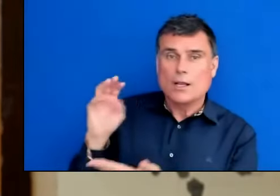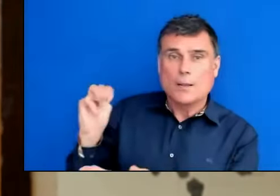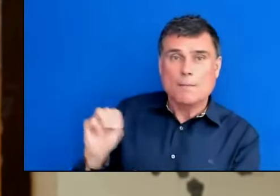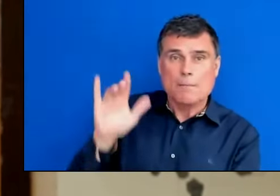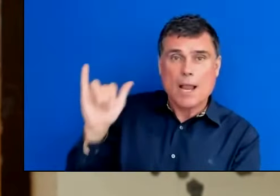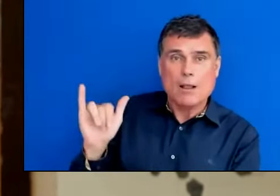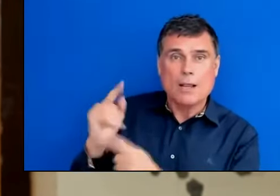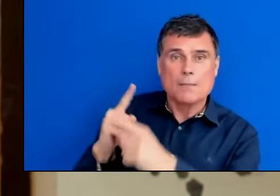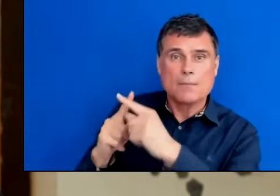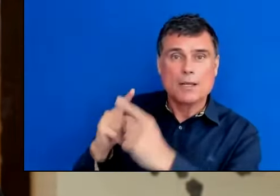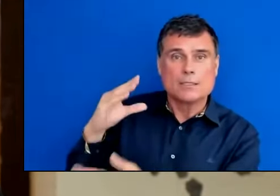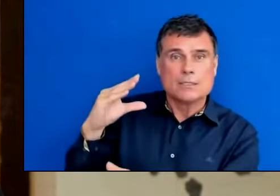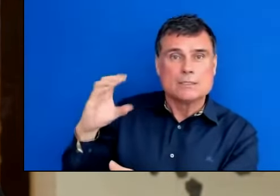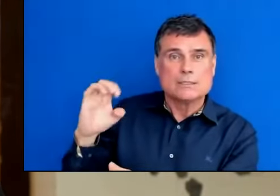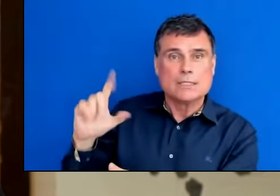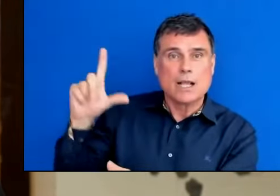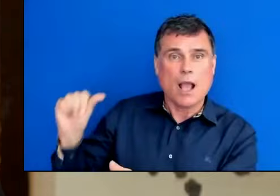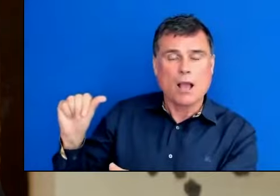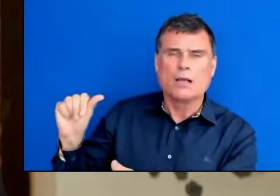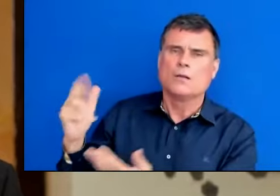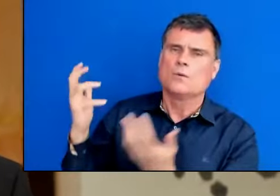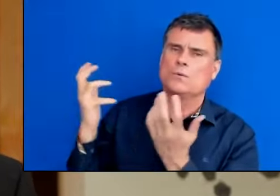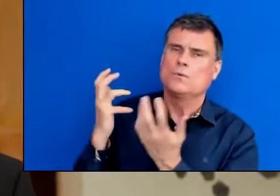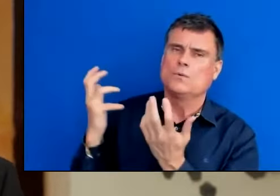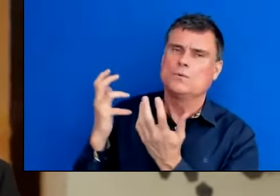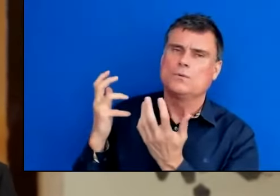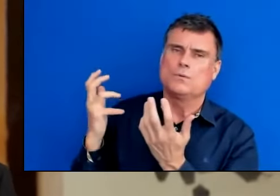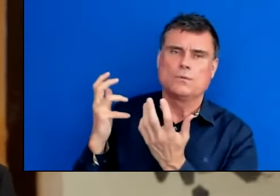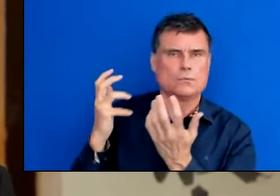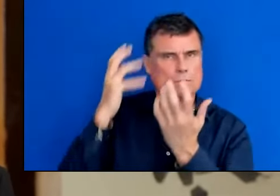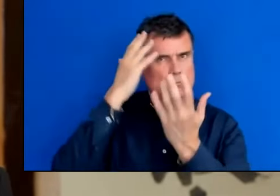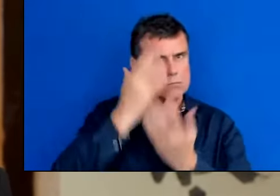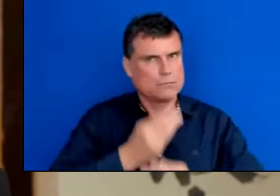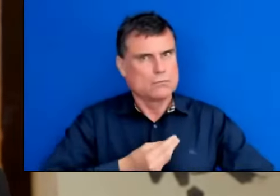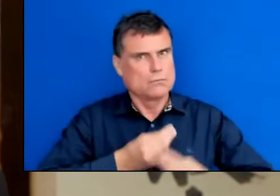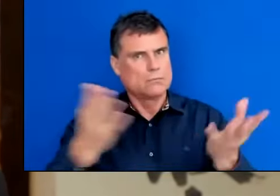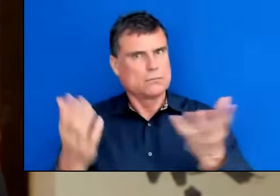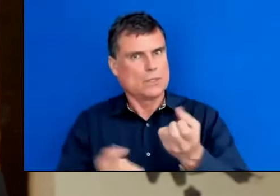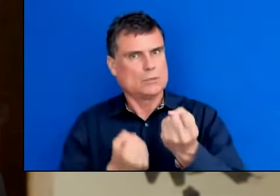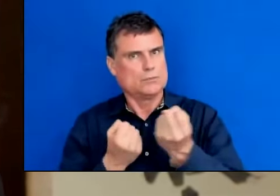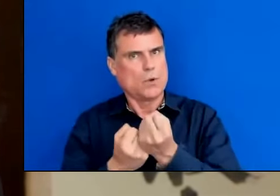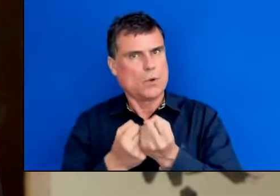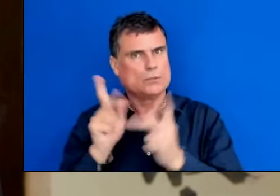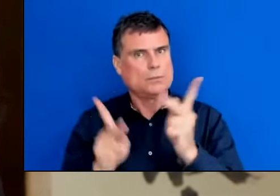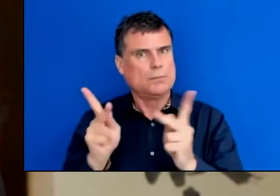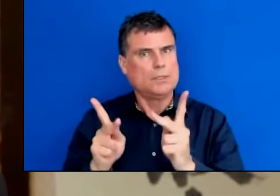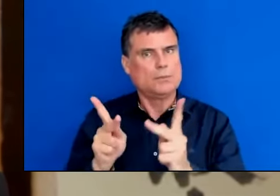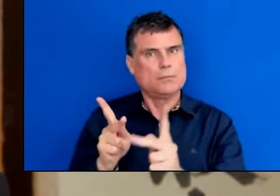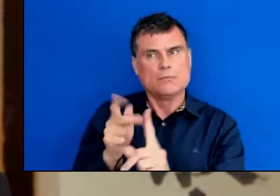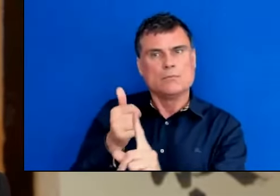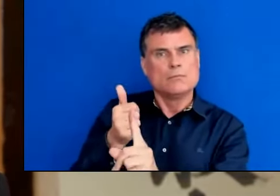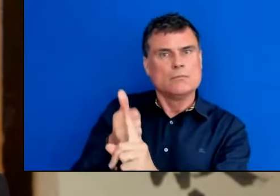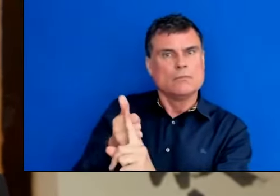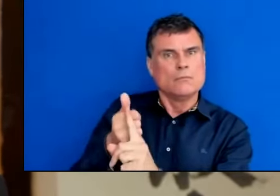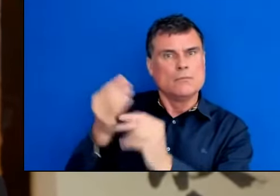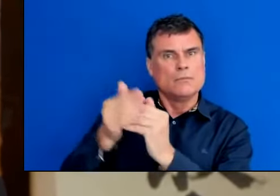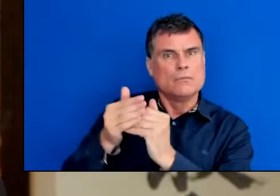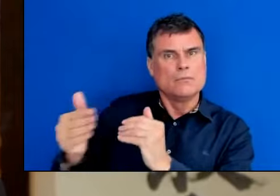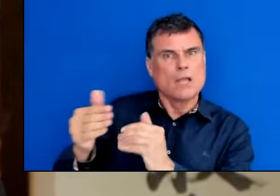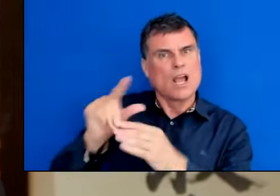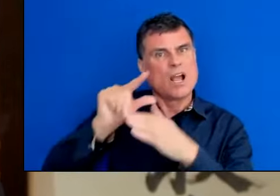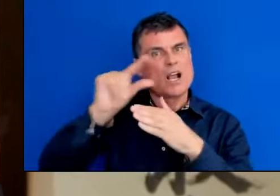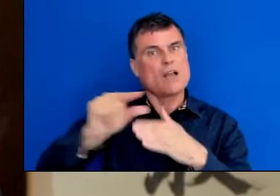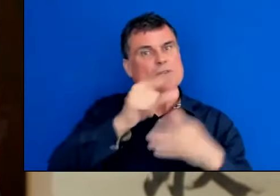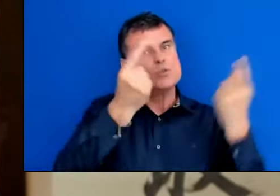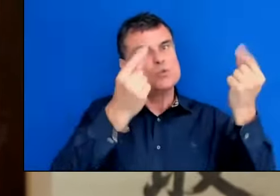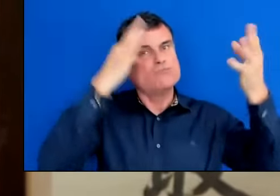Thank you, Mary and Cecilia, for that powerful welcome. Today's announcement will support those who were directly impacted by the government's